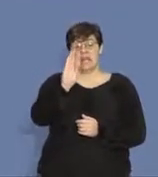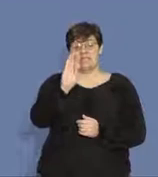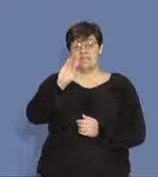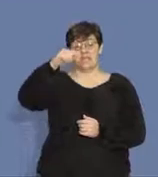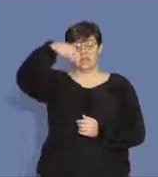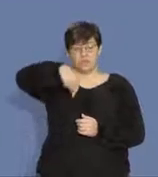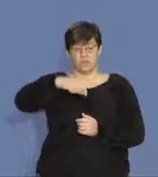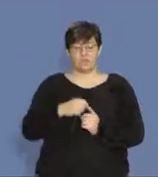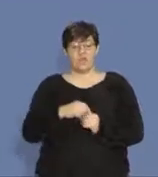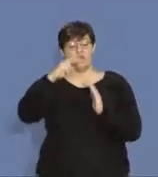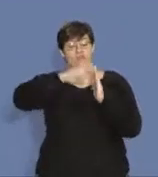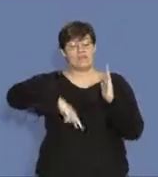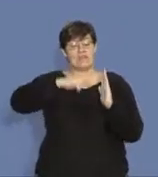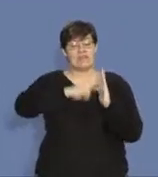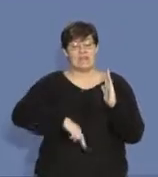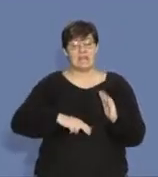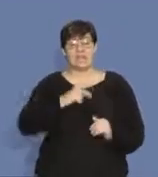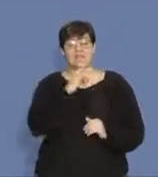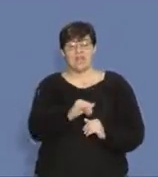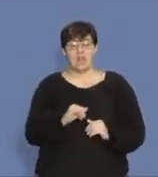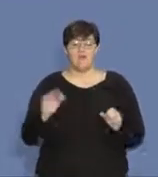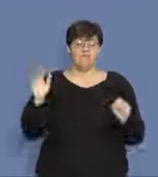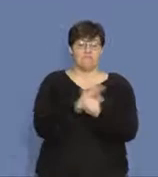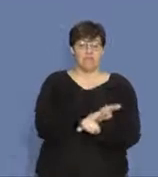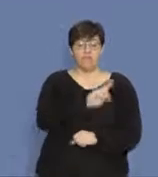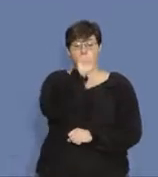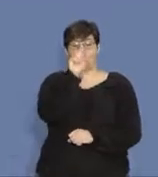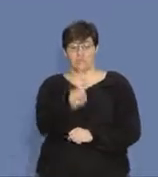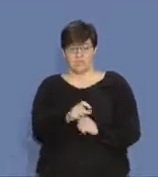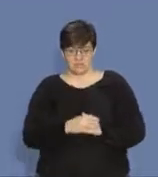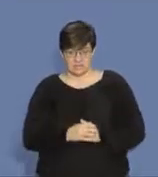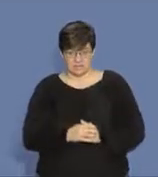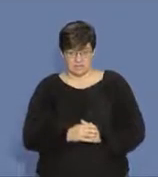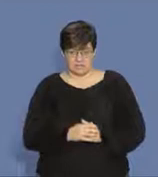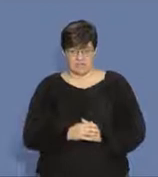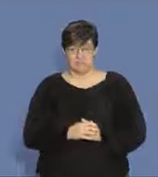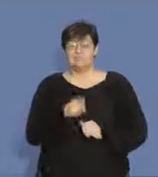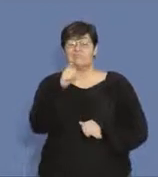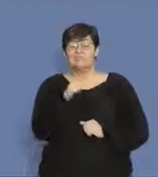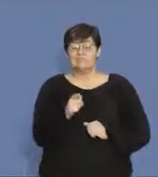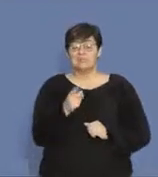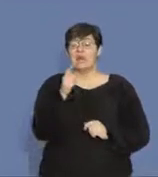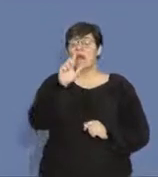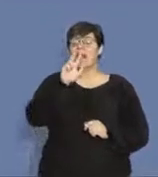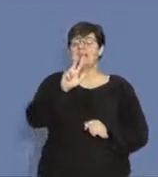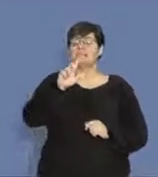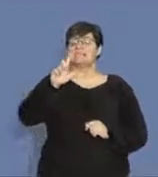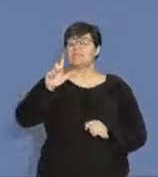TFQ. Read the full question. Right, so this sales figure